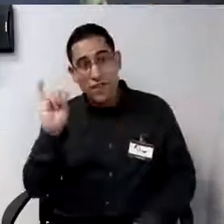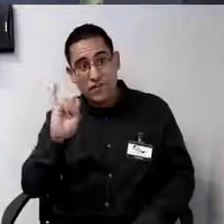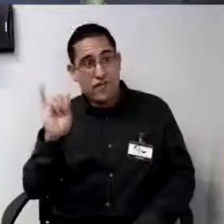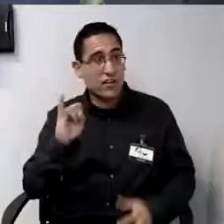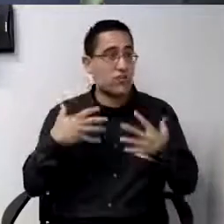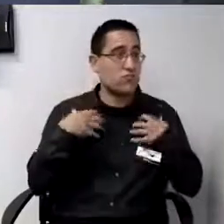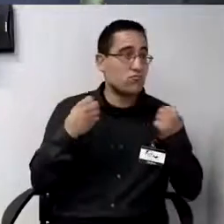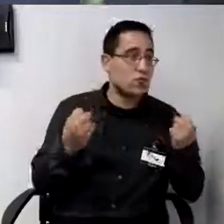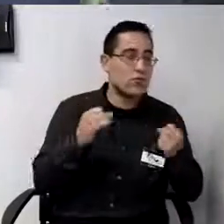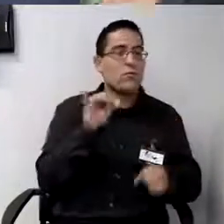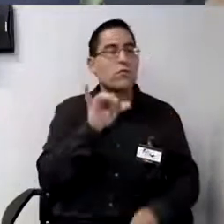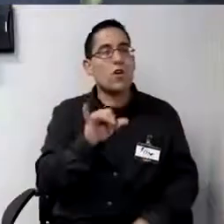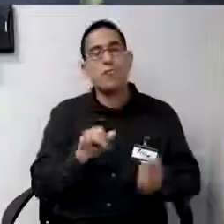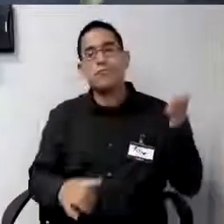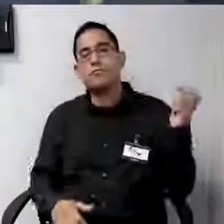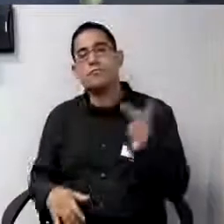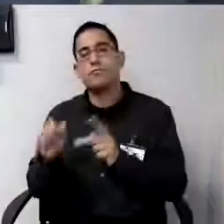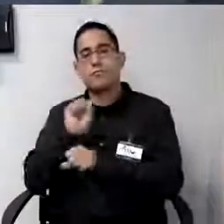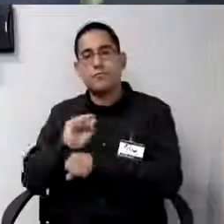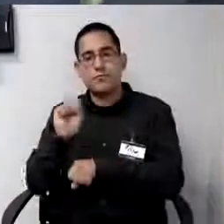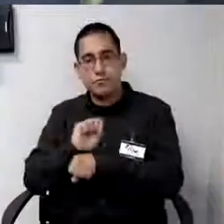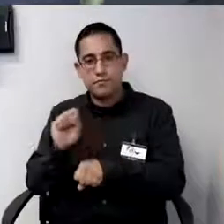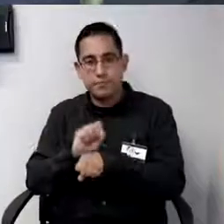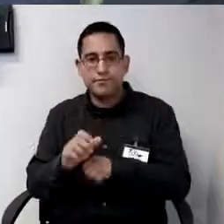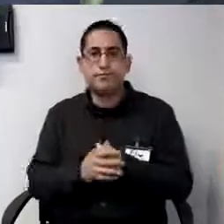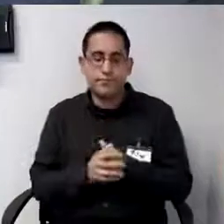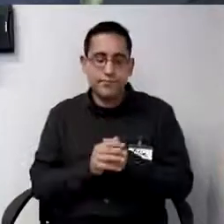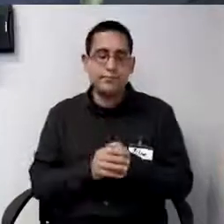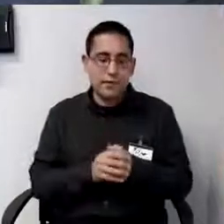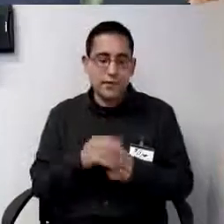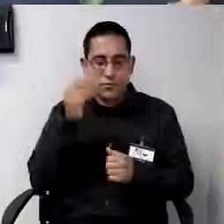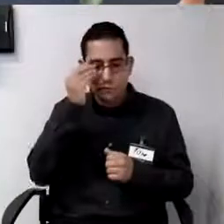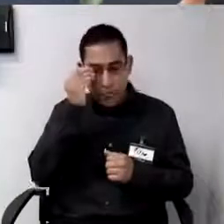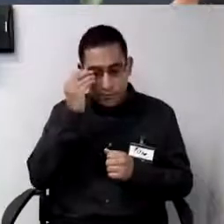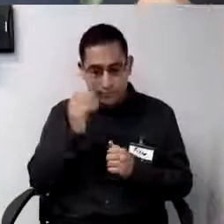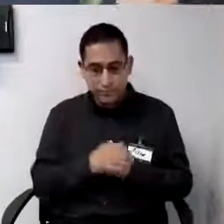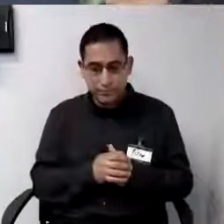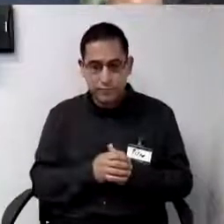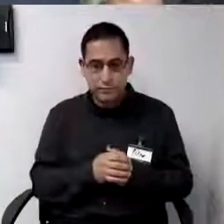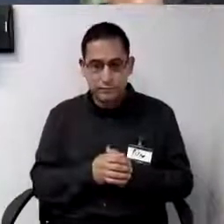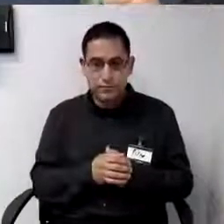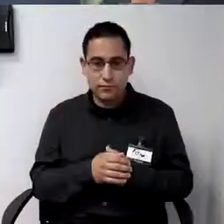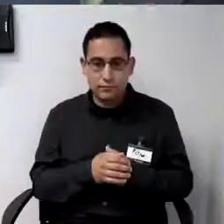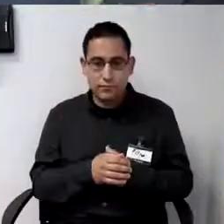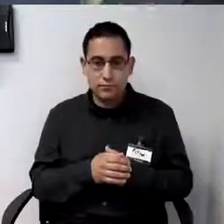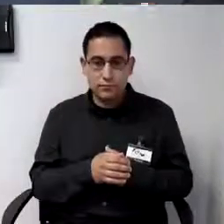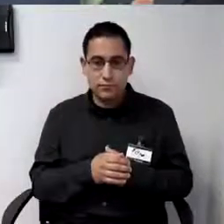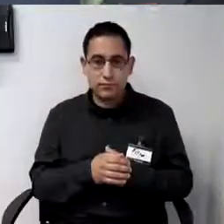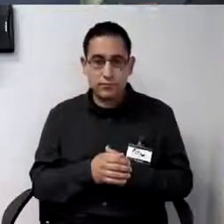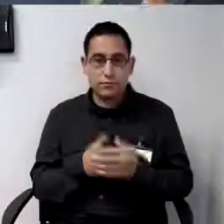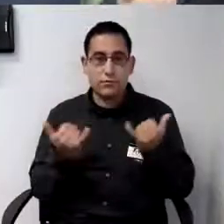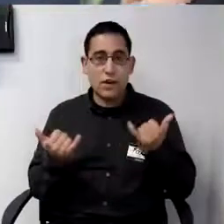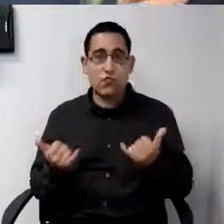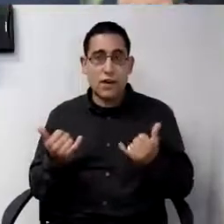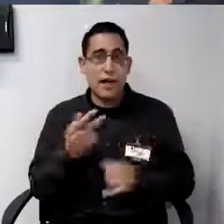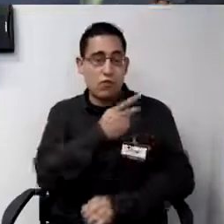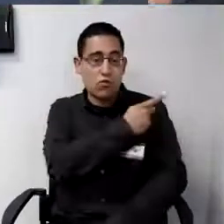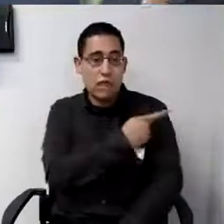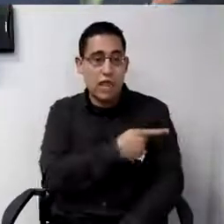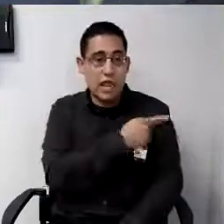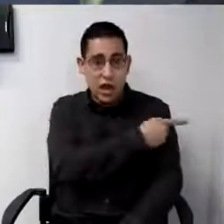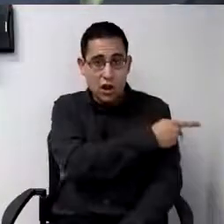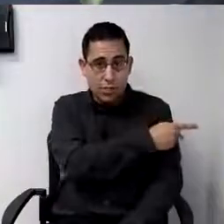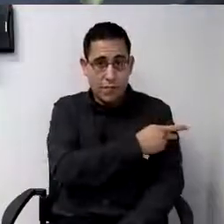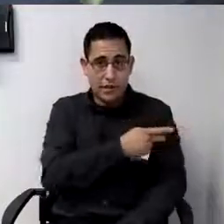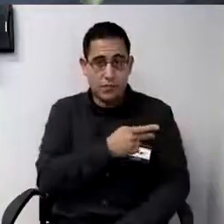have COVID positive employees taking care of COVID positive patients. But our our